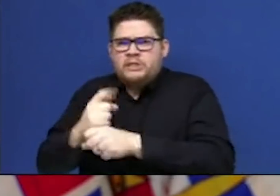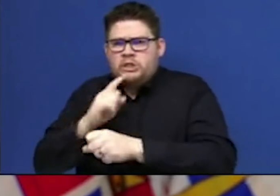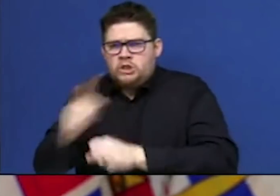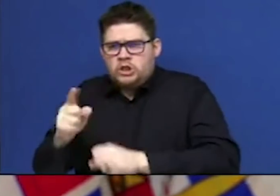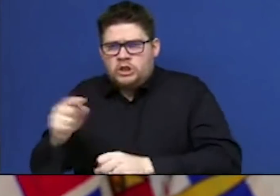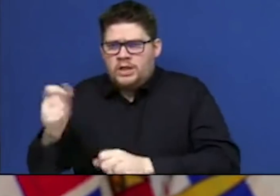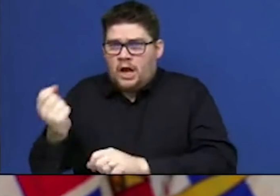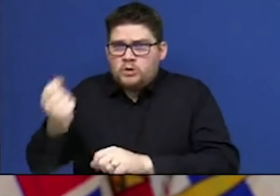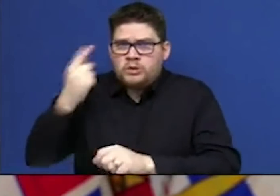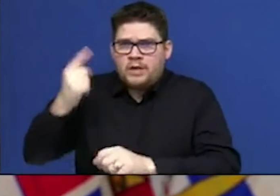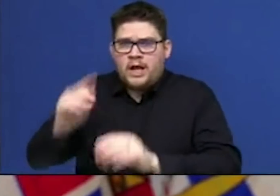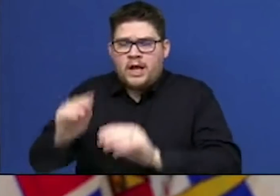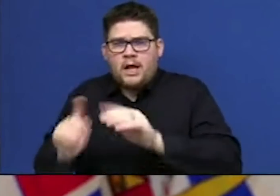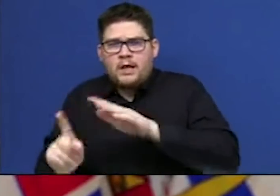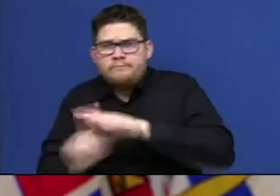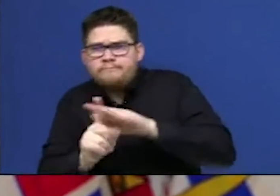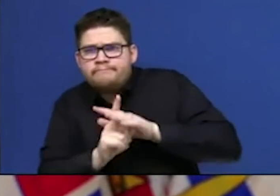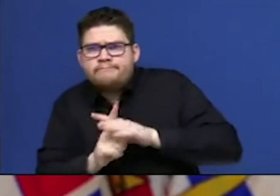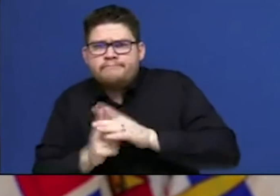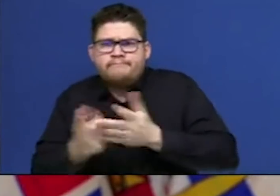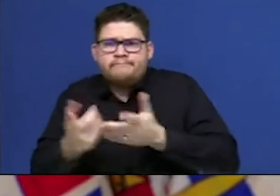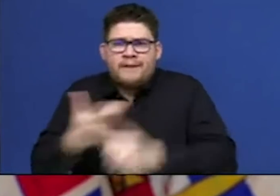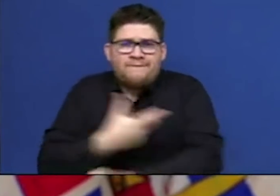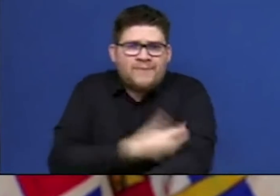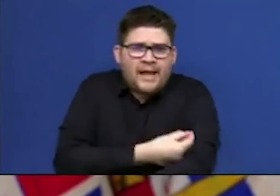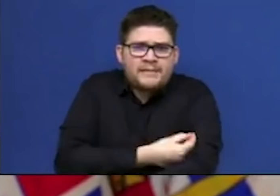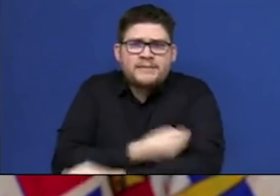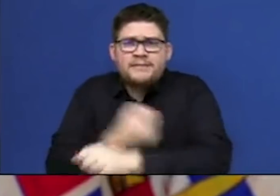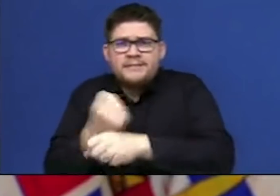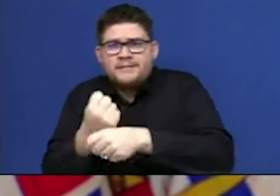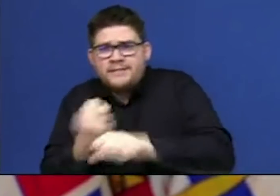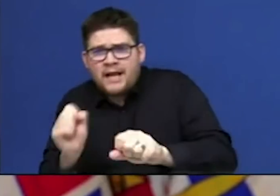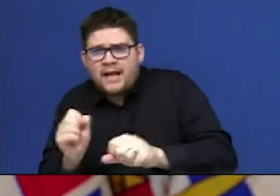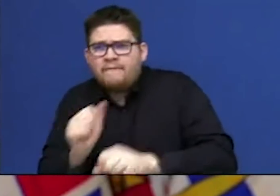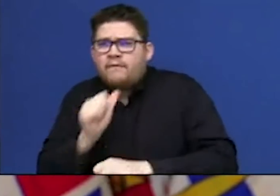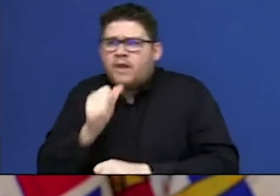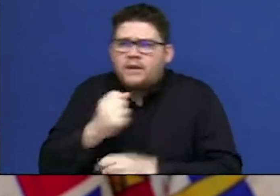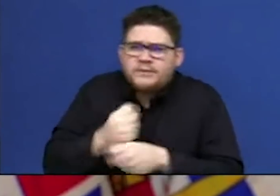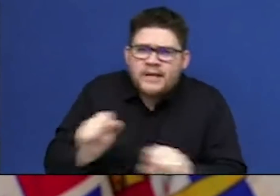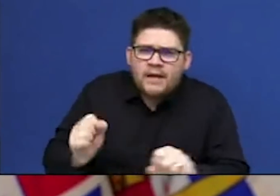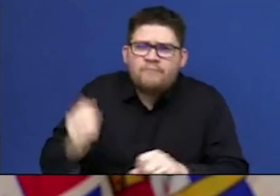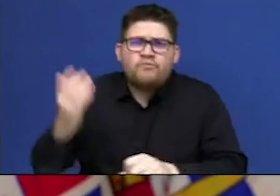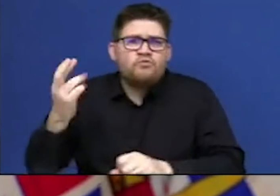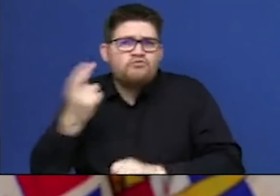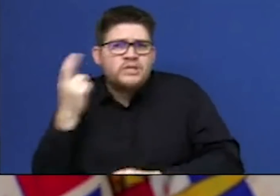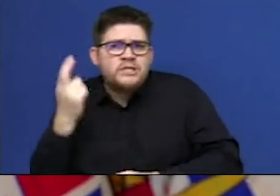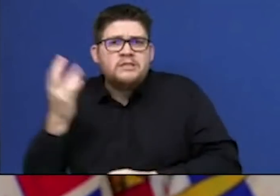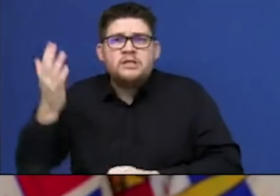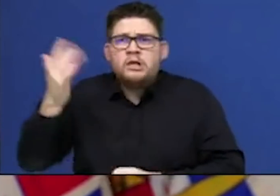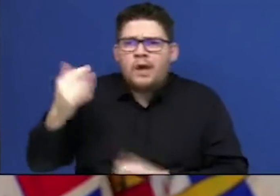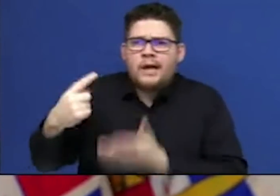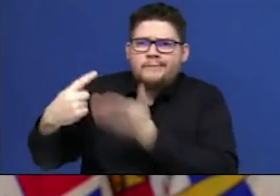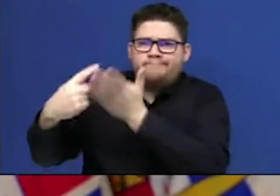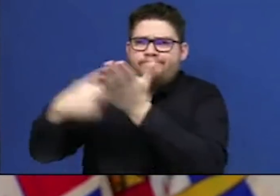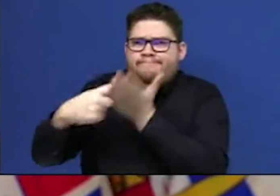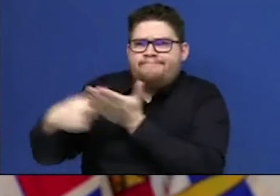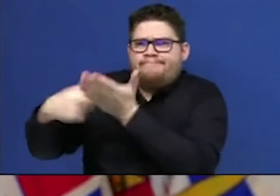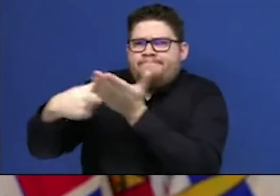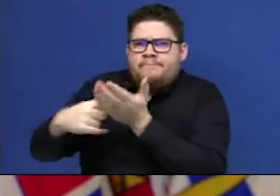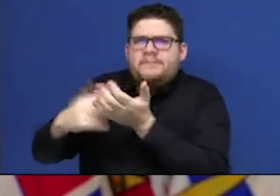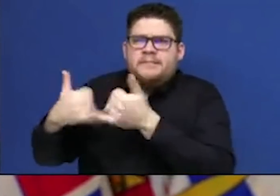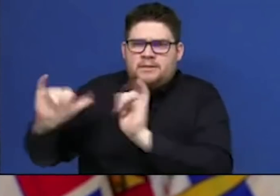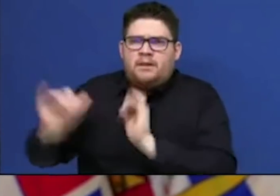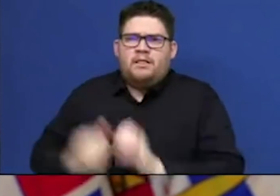is our safety system working across the world and in Canada. It means that we